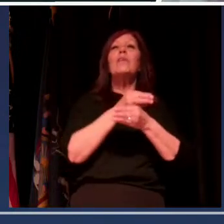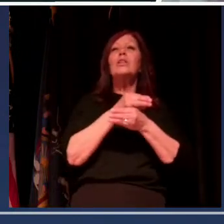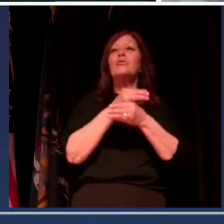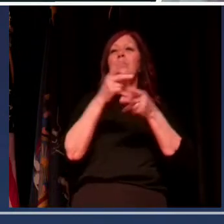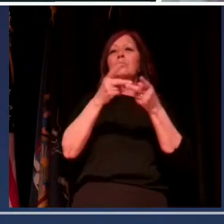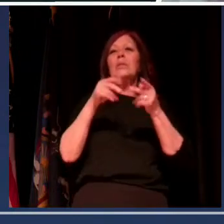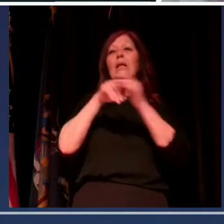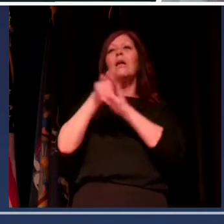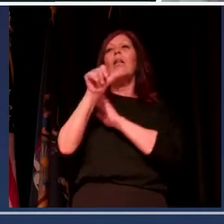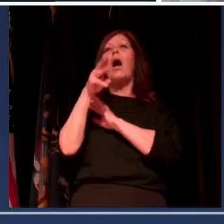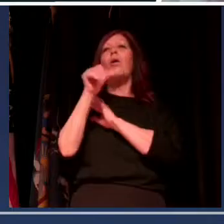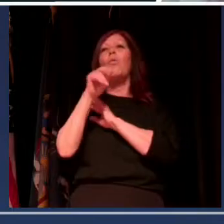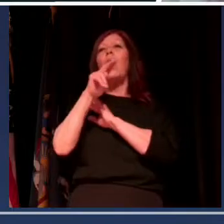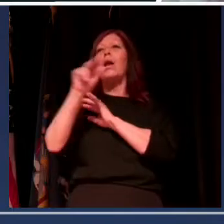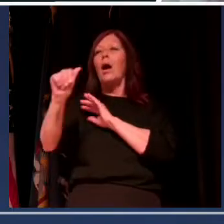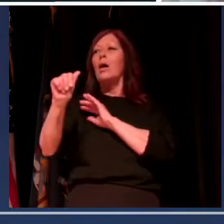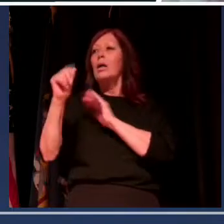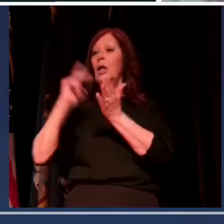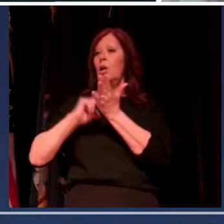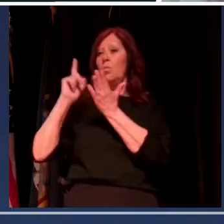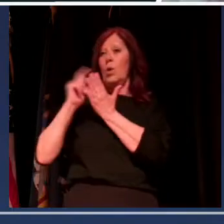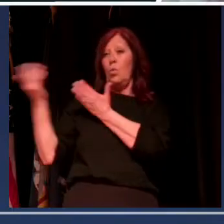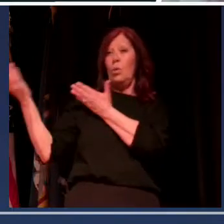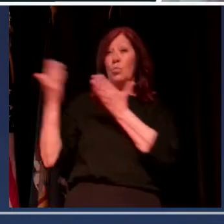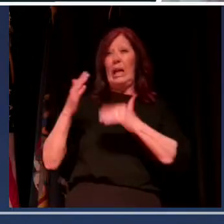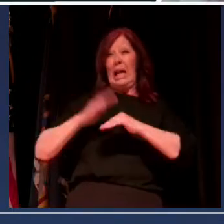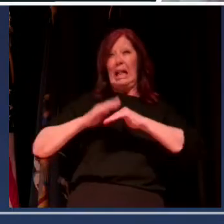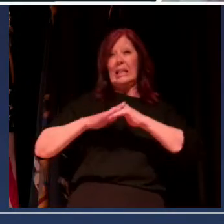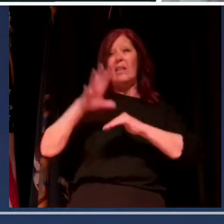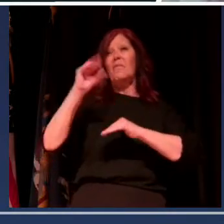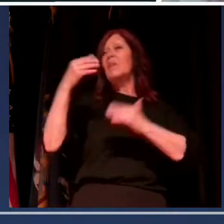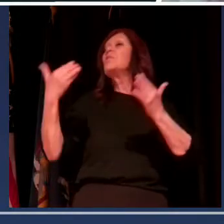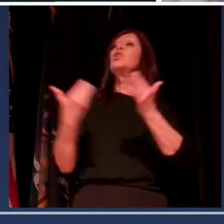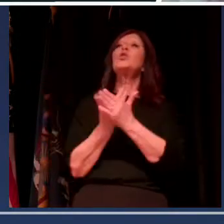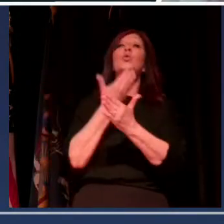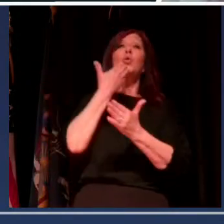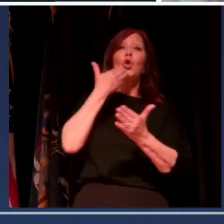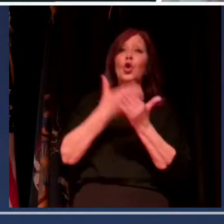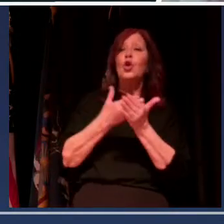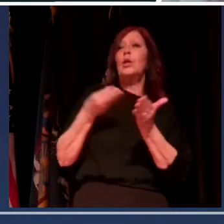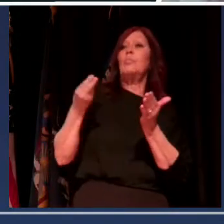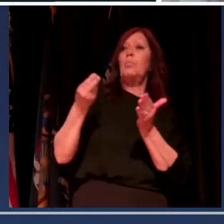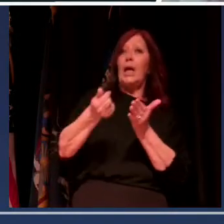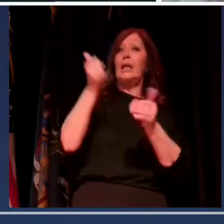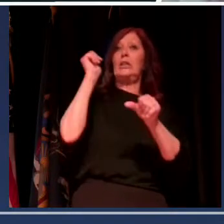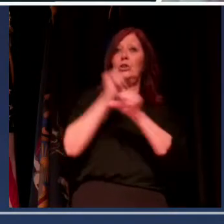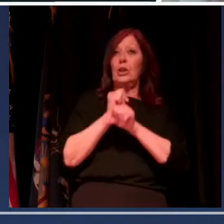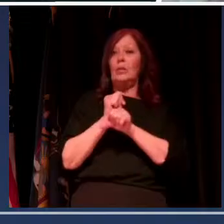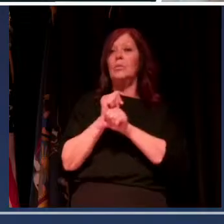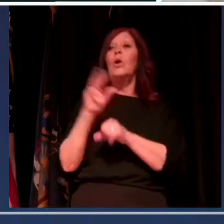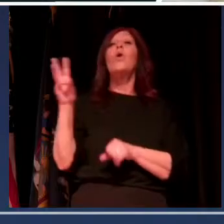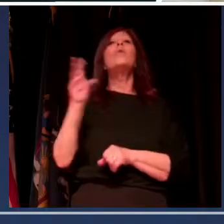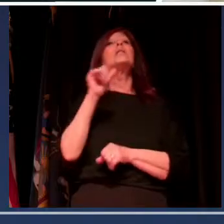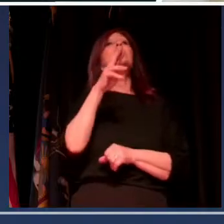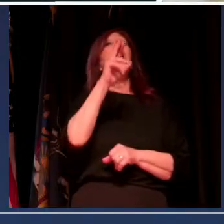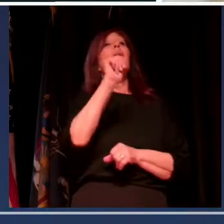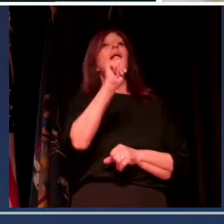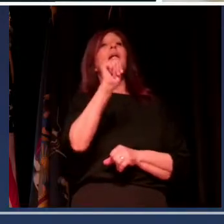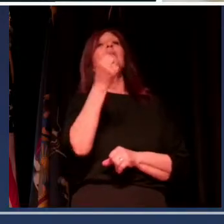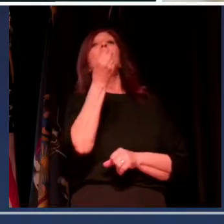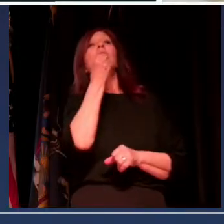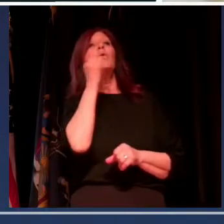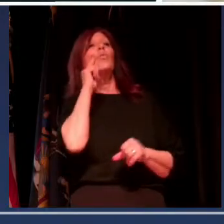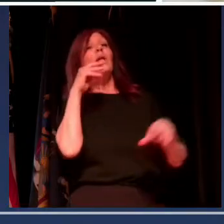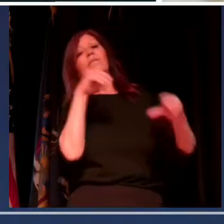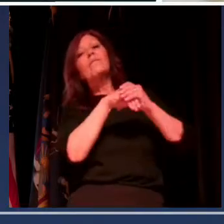in Lackawanna. The project will bring at least 50 new good-paying jobs to the region. West Seneca-based Rosina Foods will